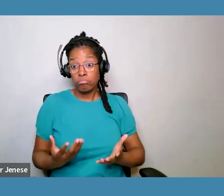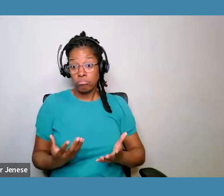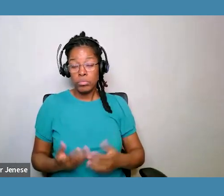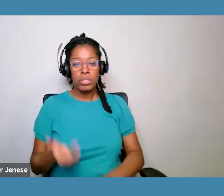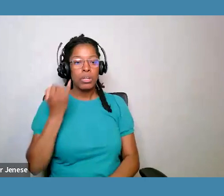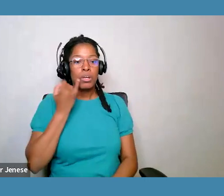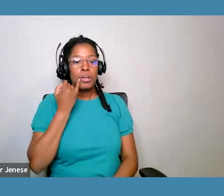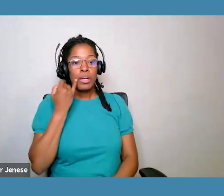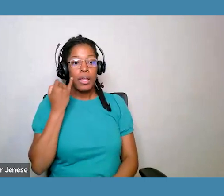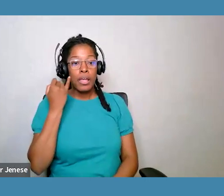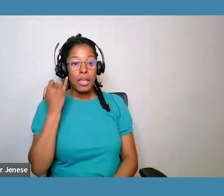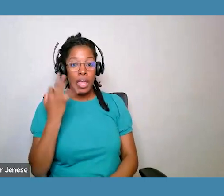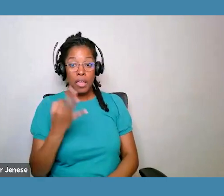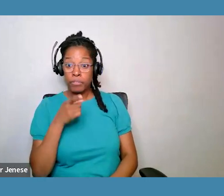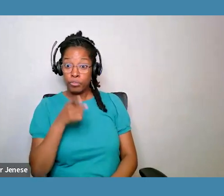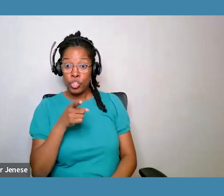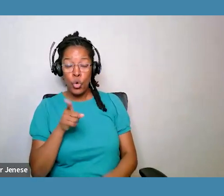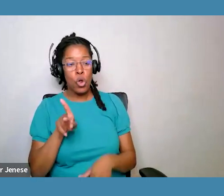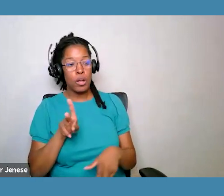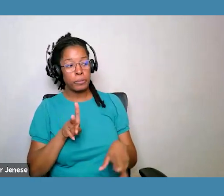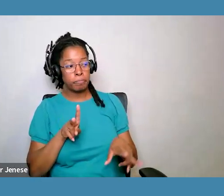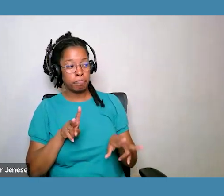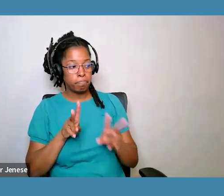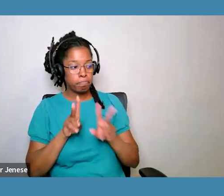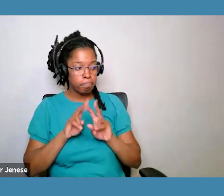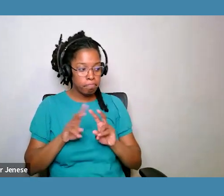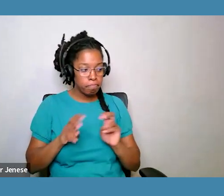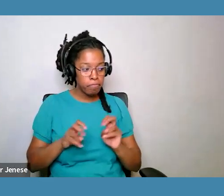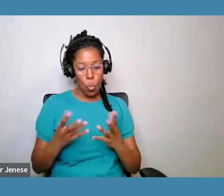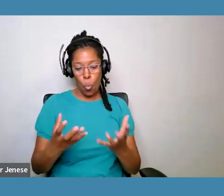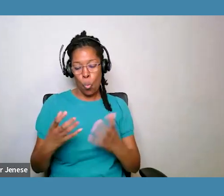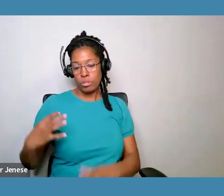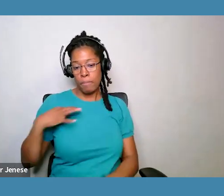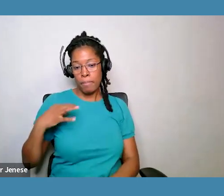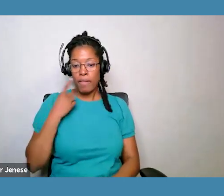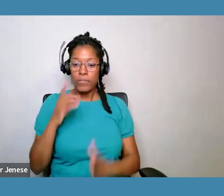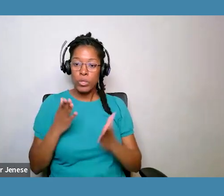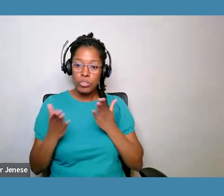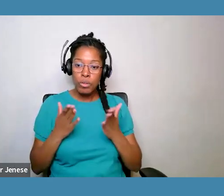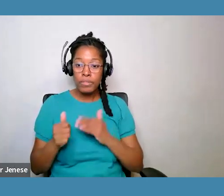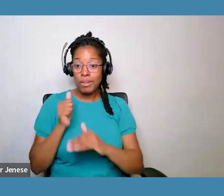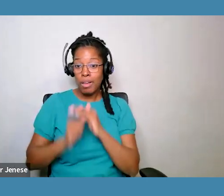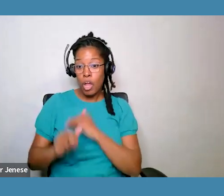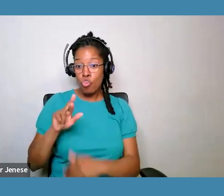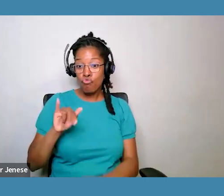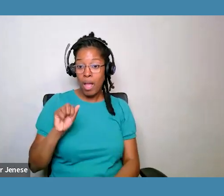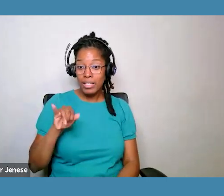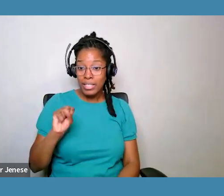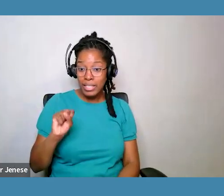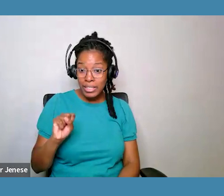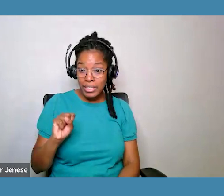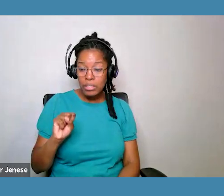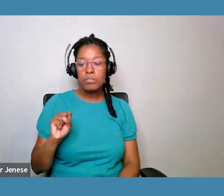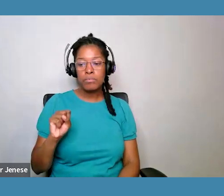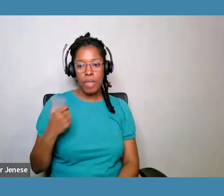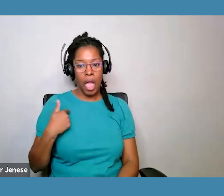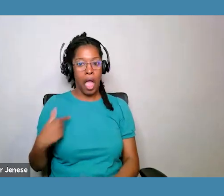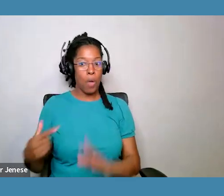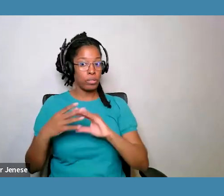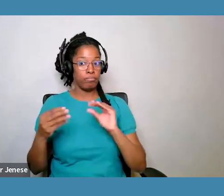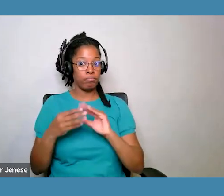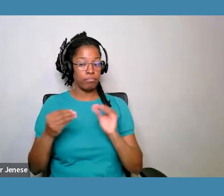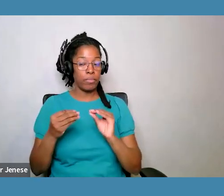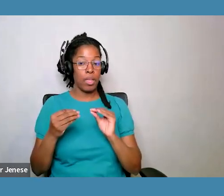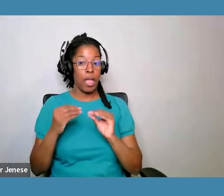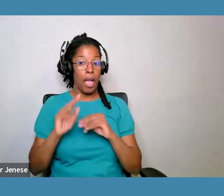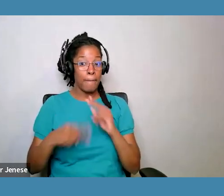you are wanting to apply for services under crisis, I would talk about as many of